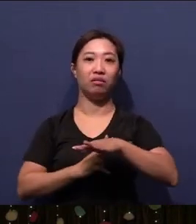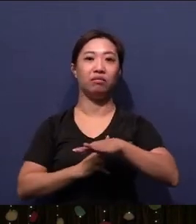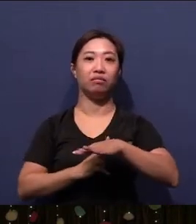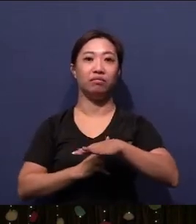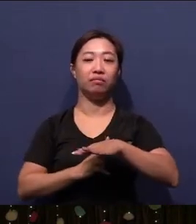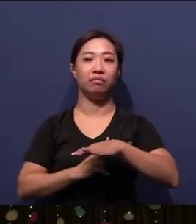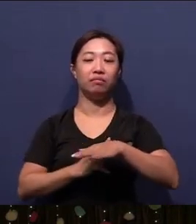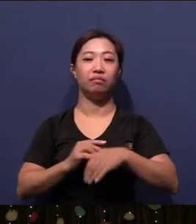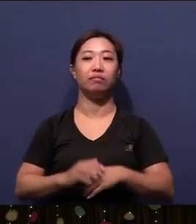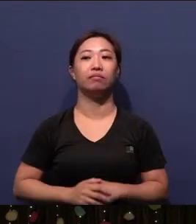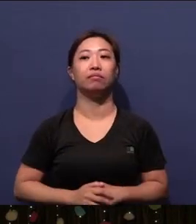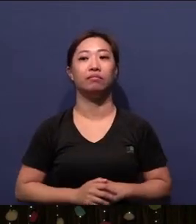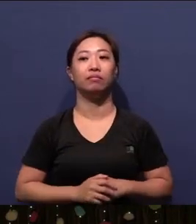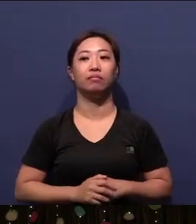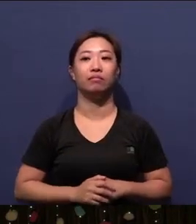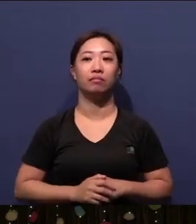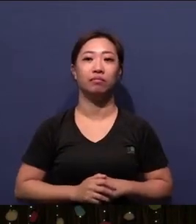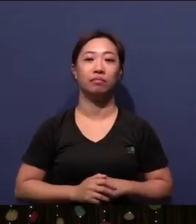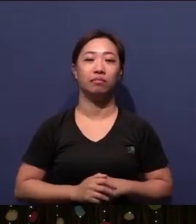our hands.